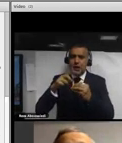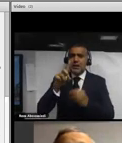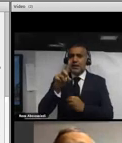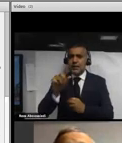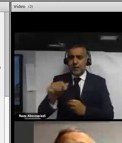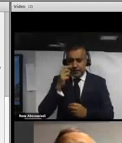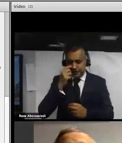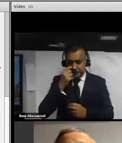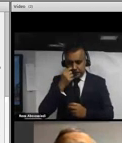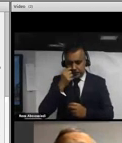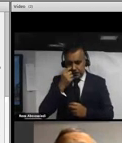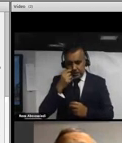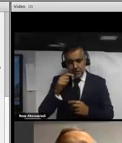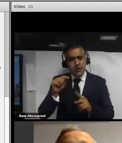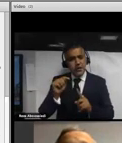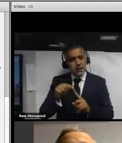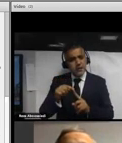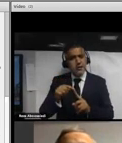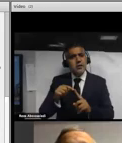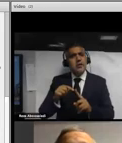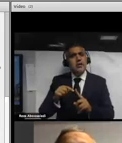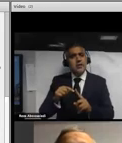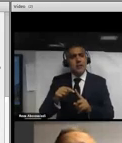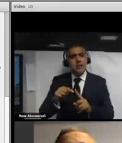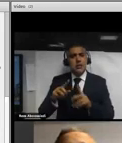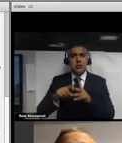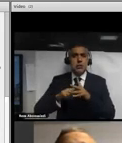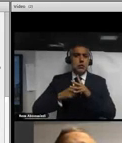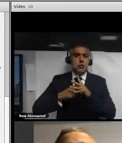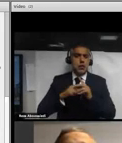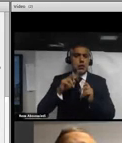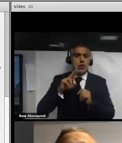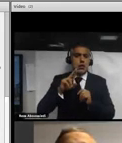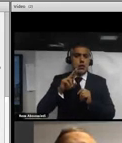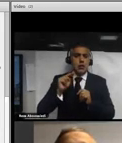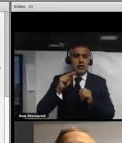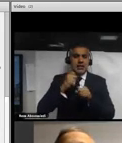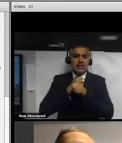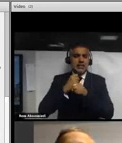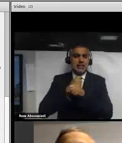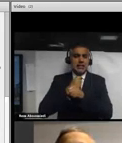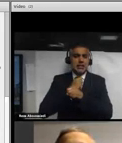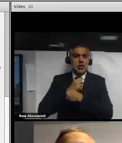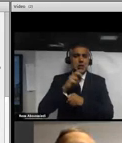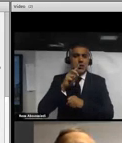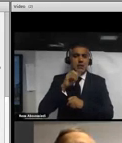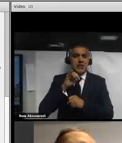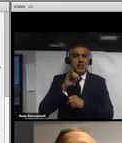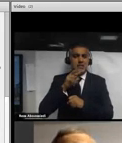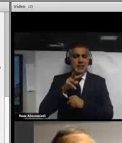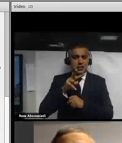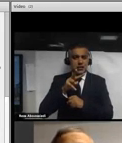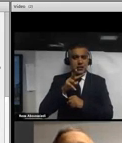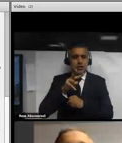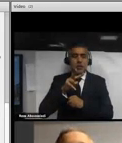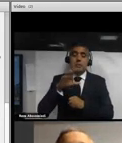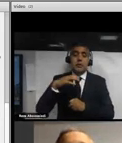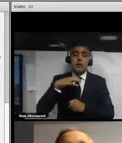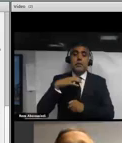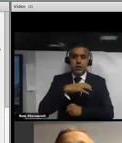to really a big effort starting with the UN Statistical Division's, UN Statistical